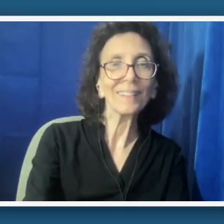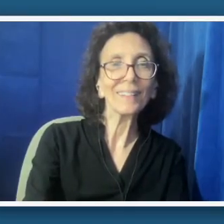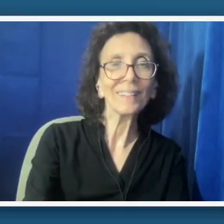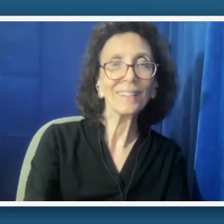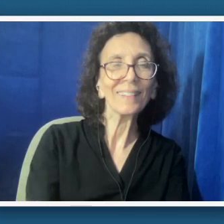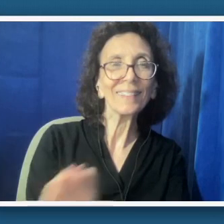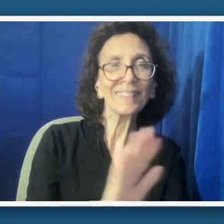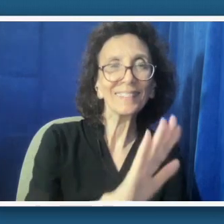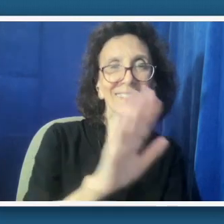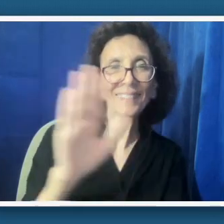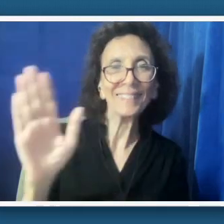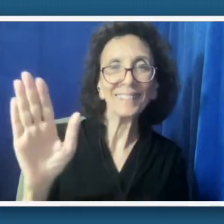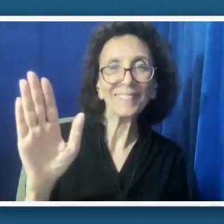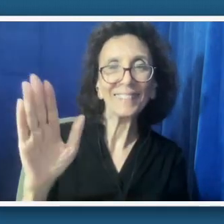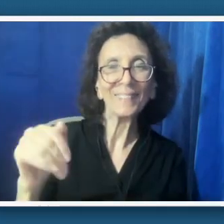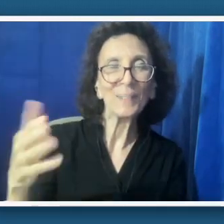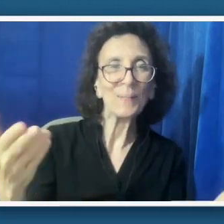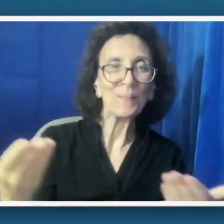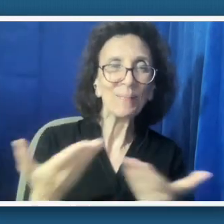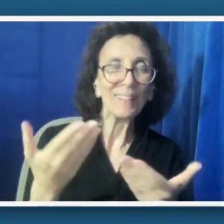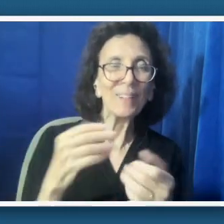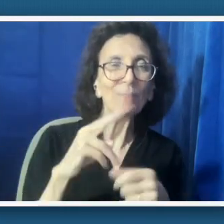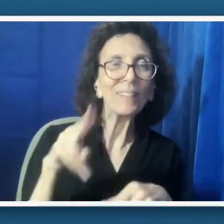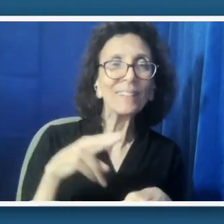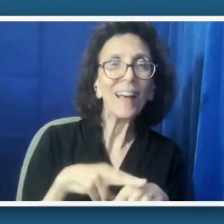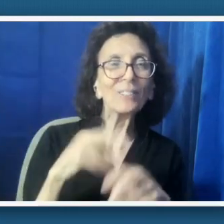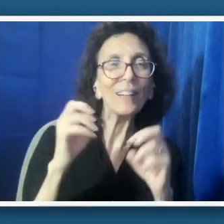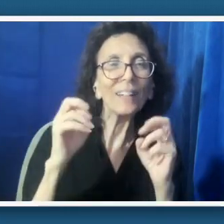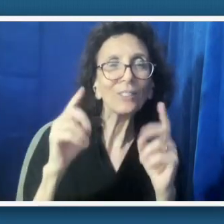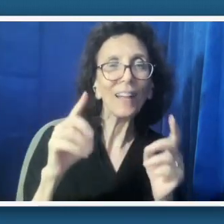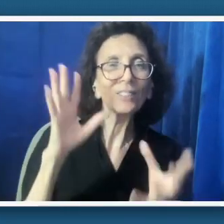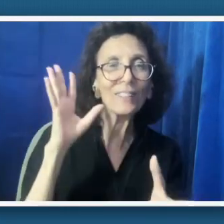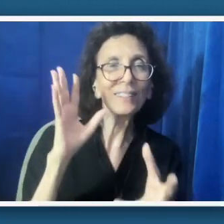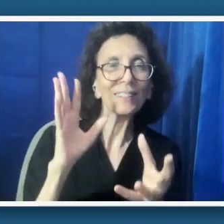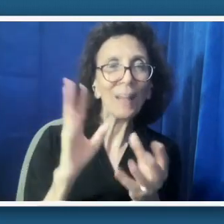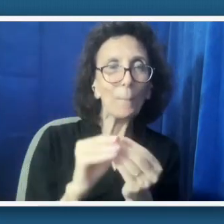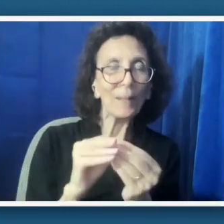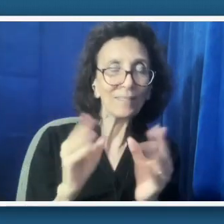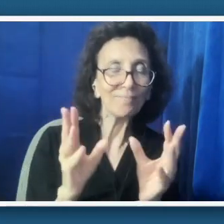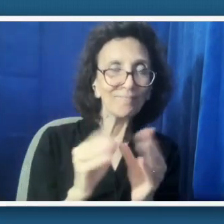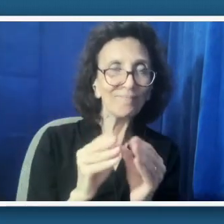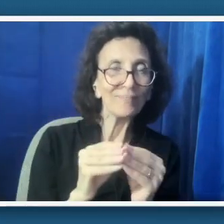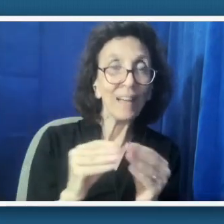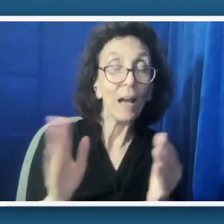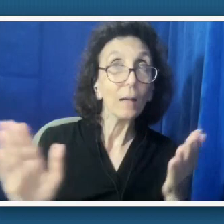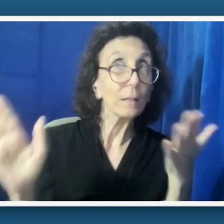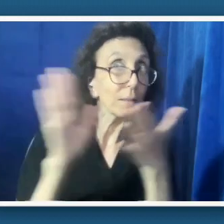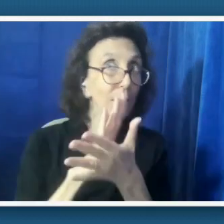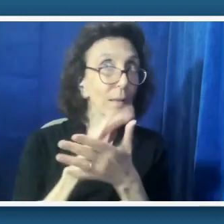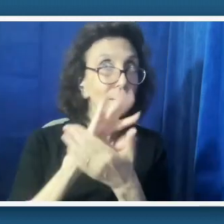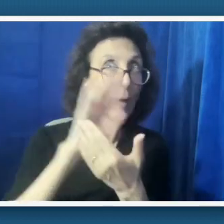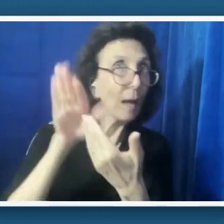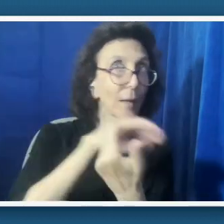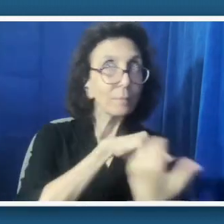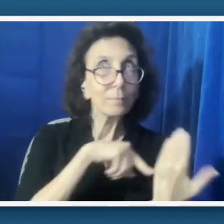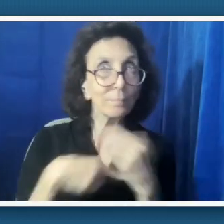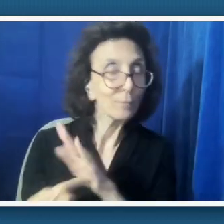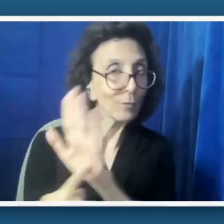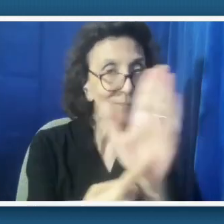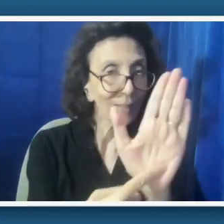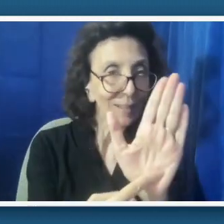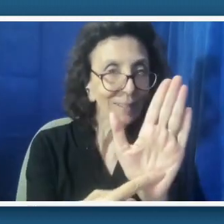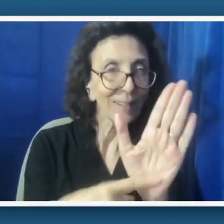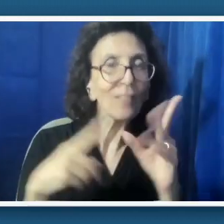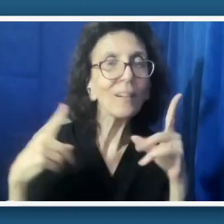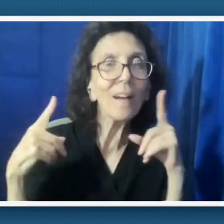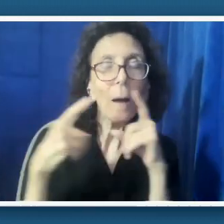Hello, everyone, and welcome to the National Education Summit session, Concealed and Revealed, Complex Histories of